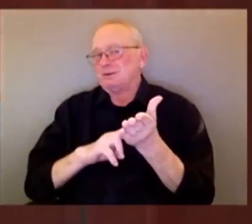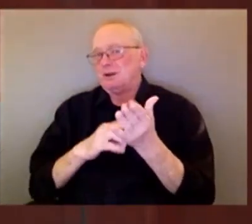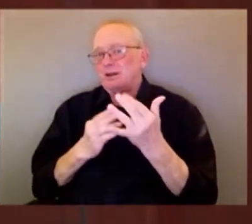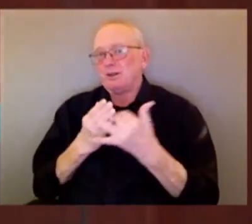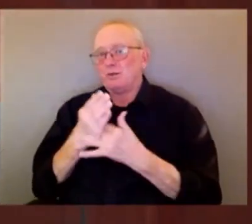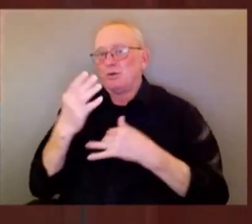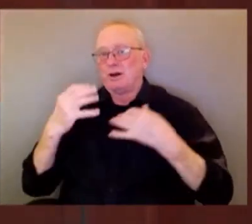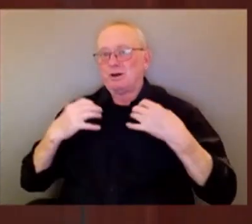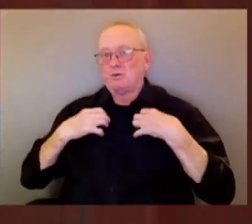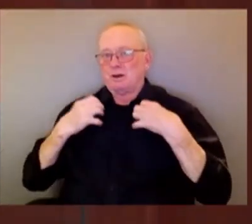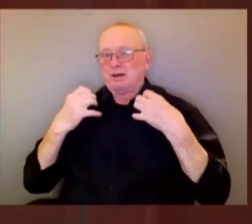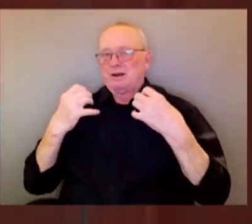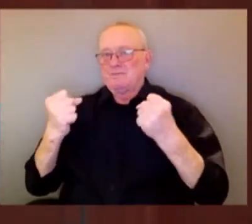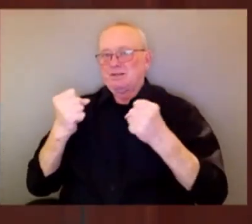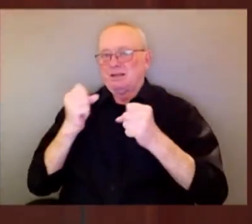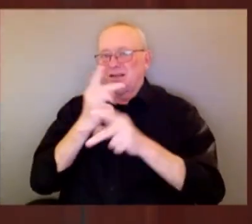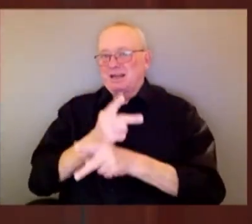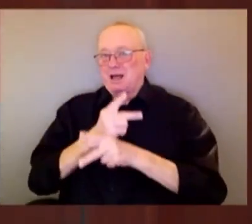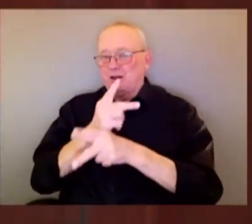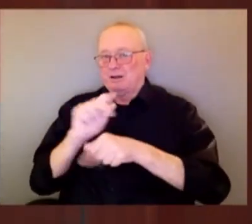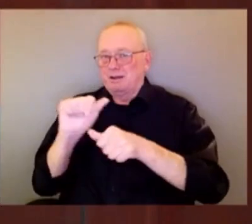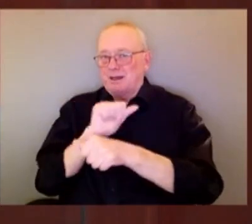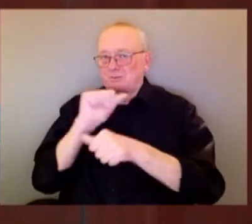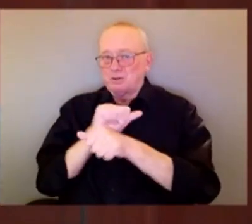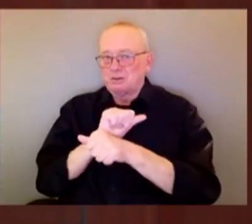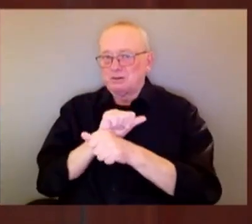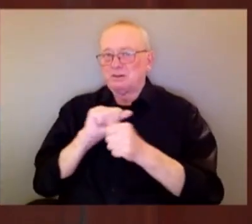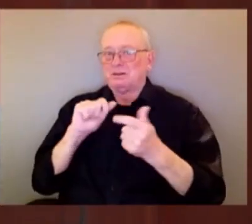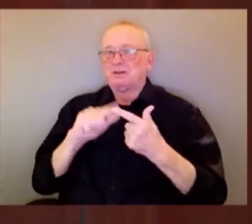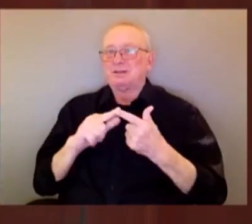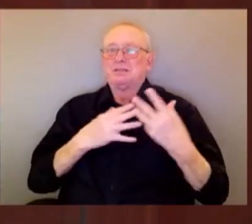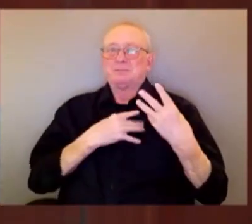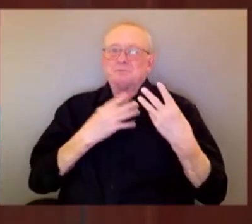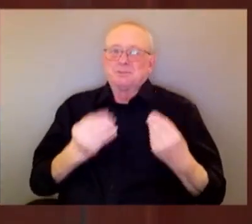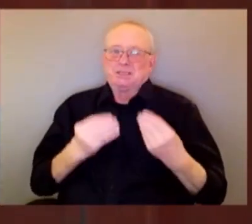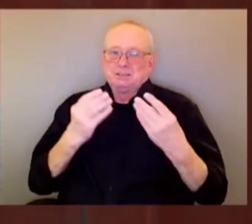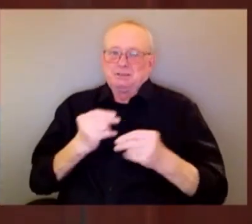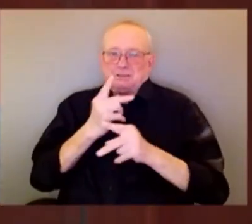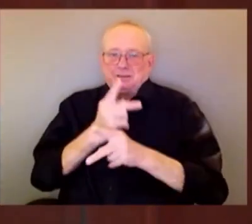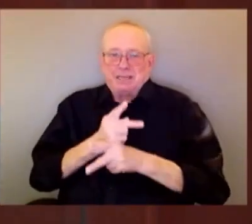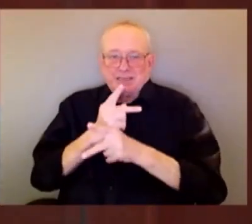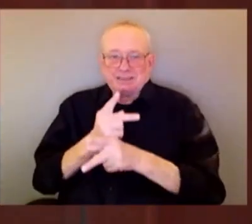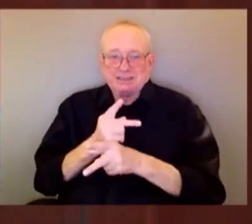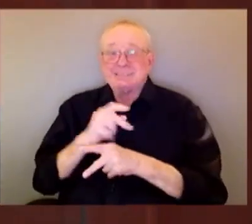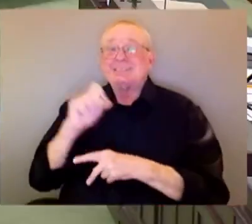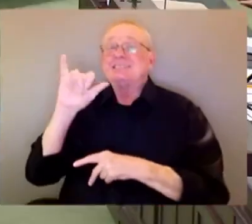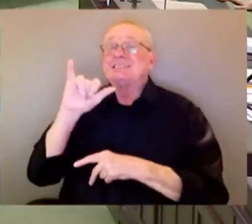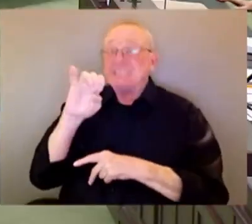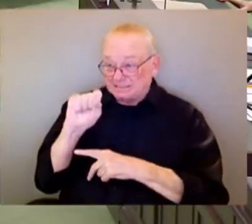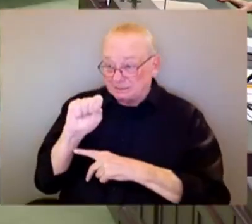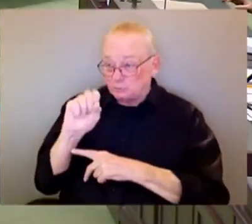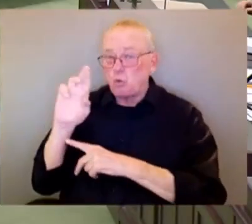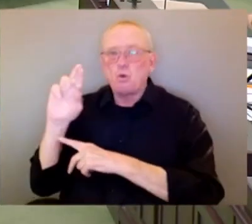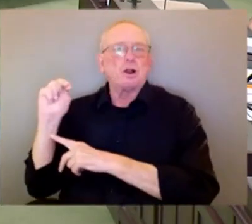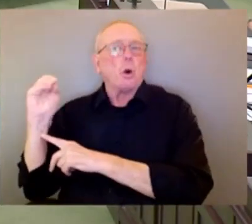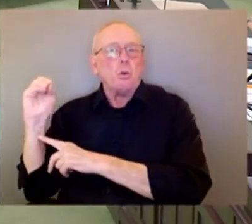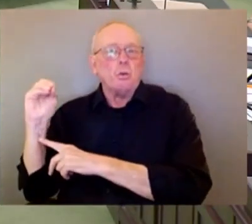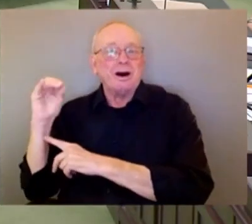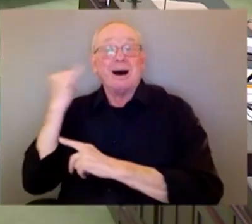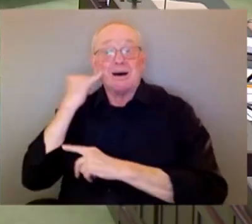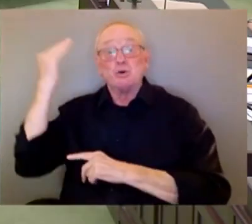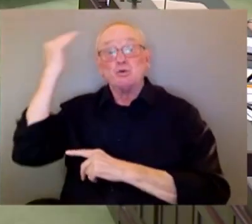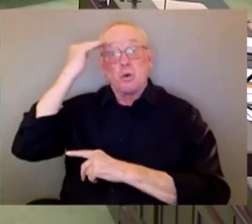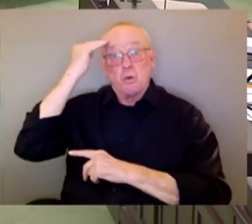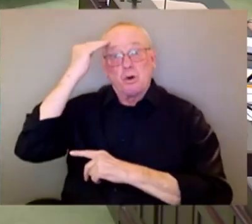or any affiliated recovery operators? Yes or no? And if so, to whom? The point of